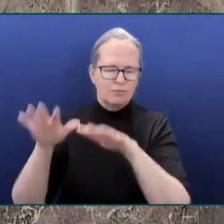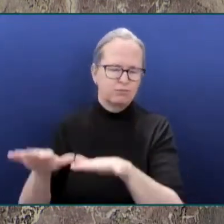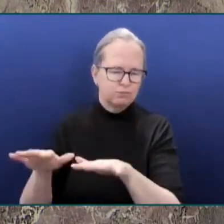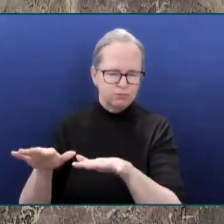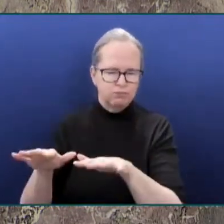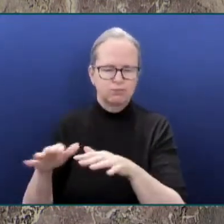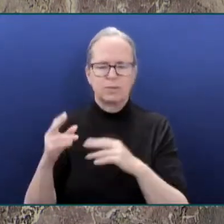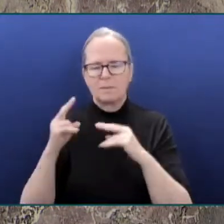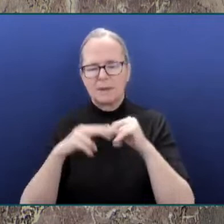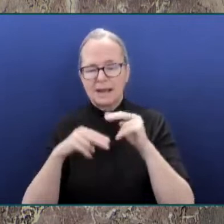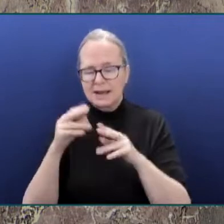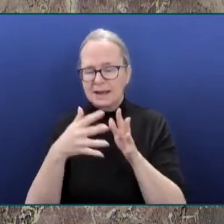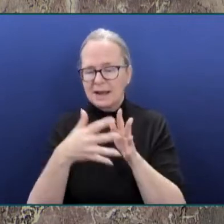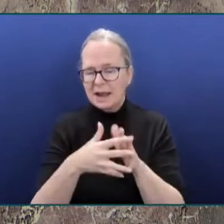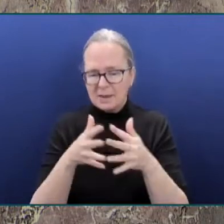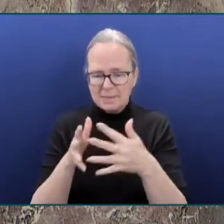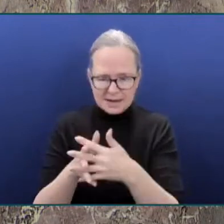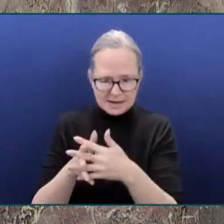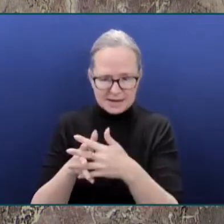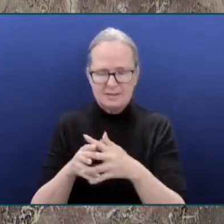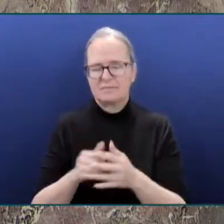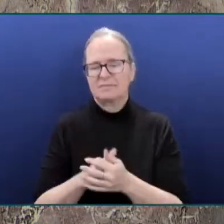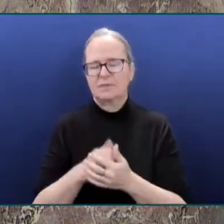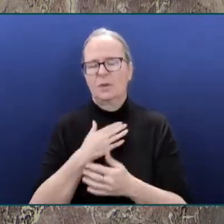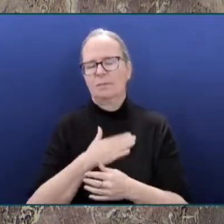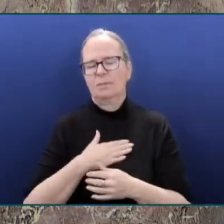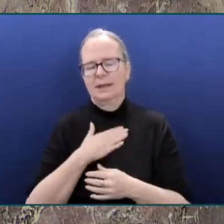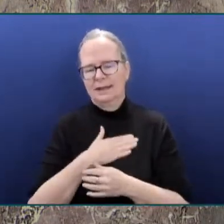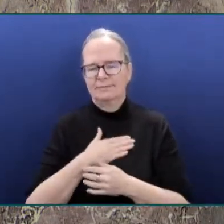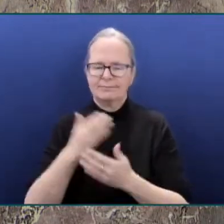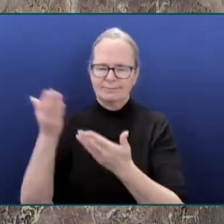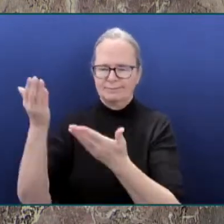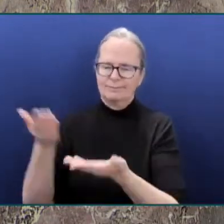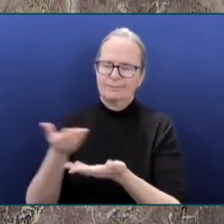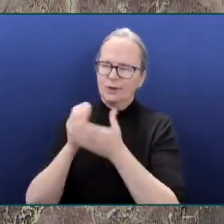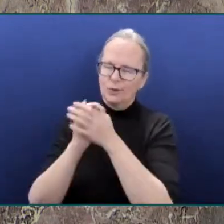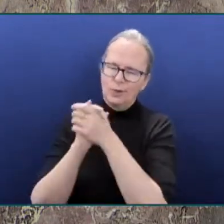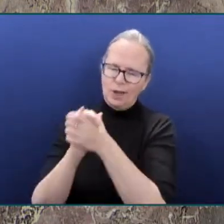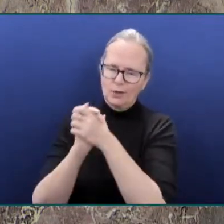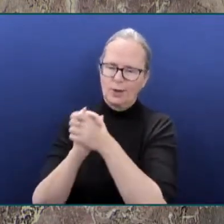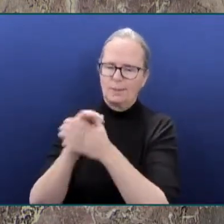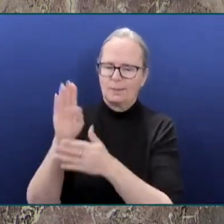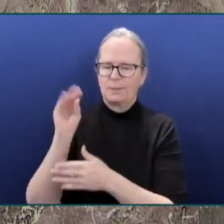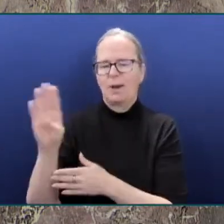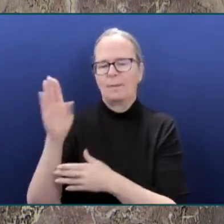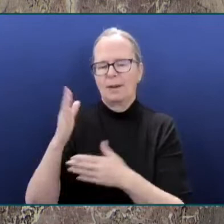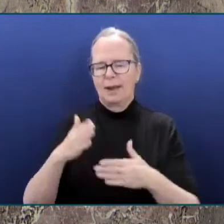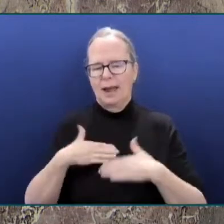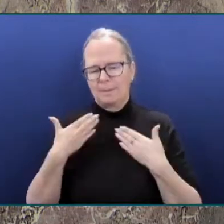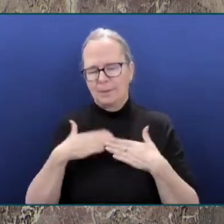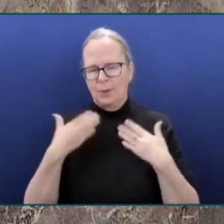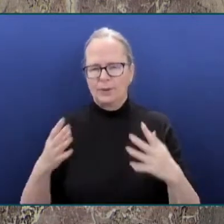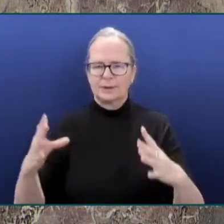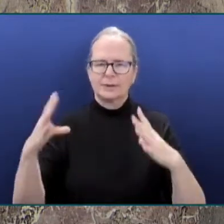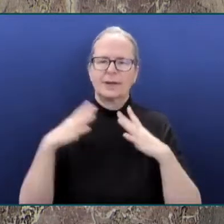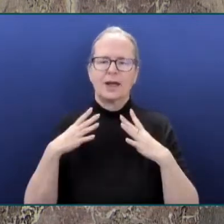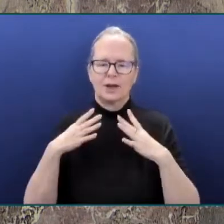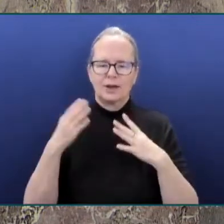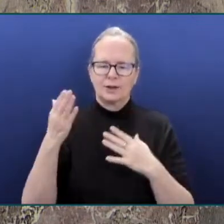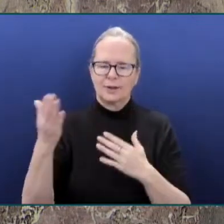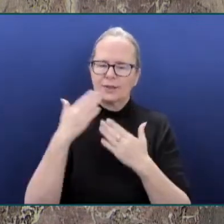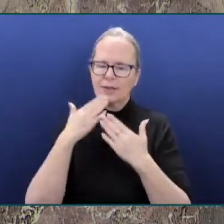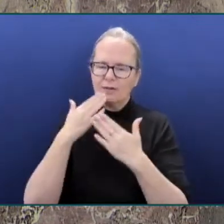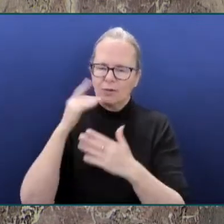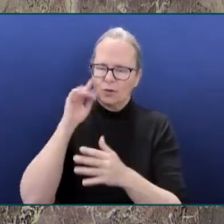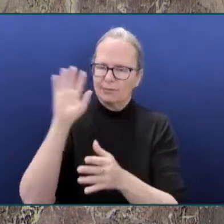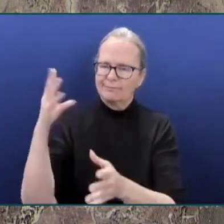Will the House please join me in congratulating Bob on his retirement, thanking him for his many years of service,